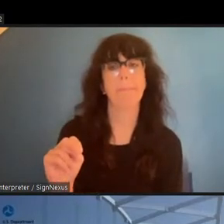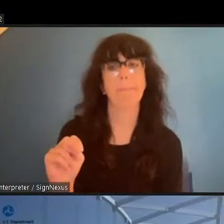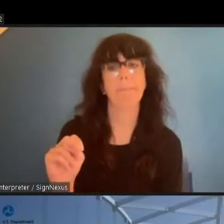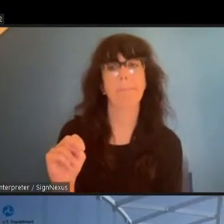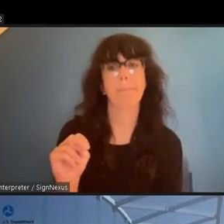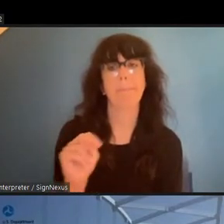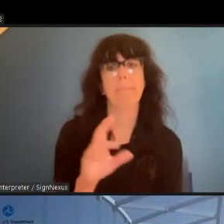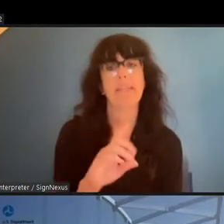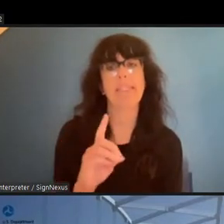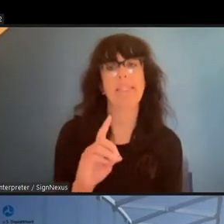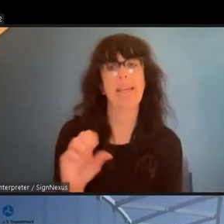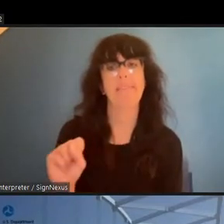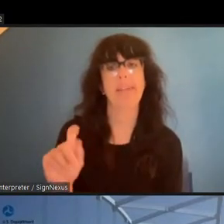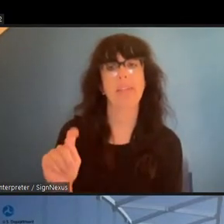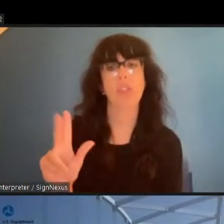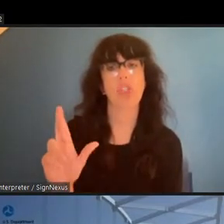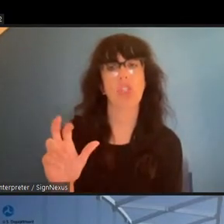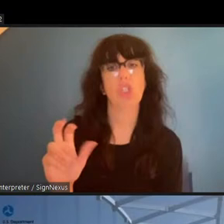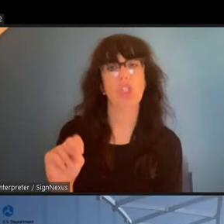david stern